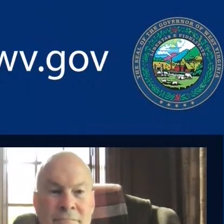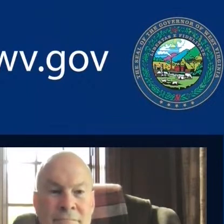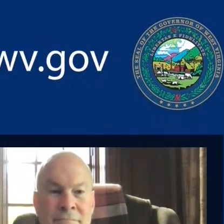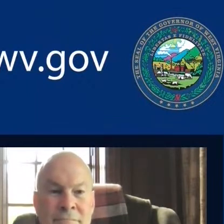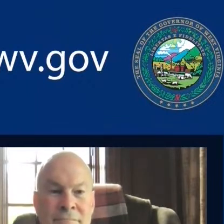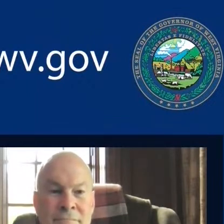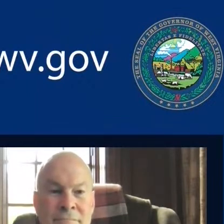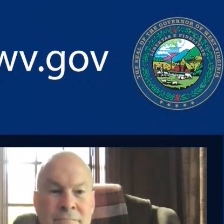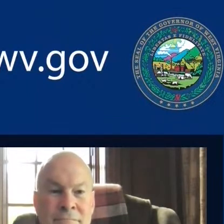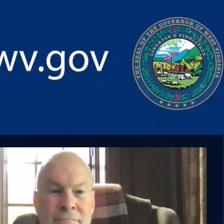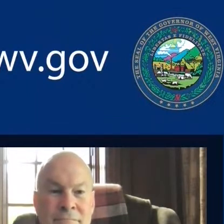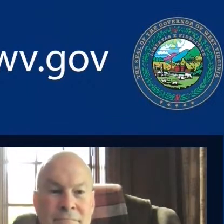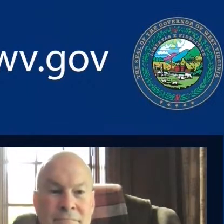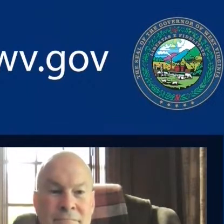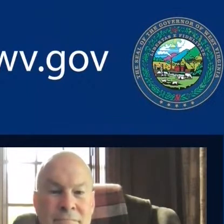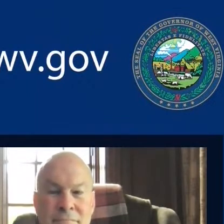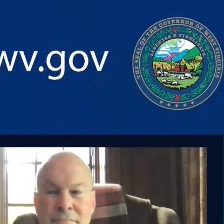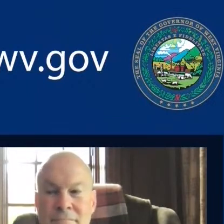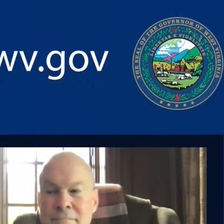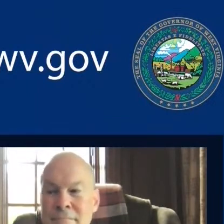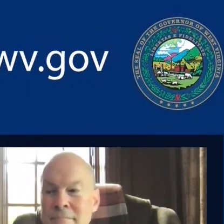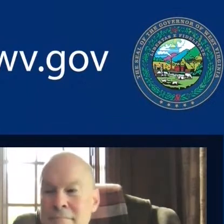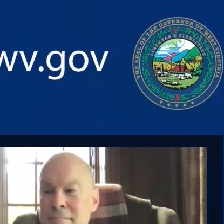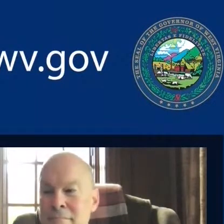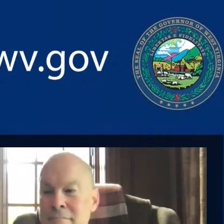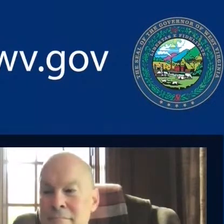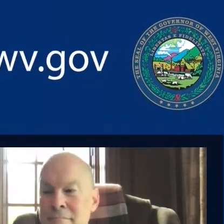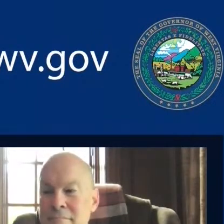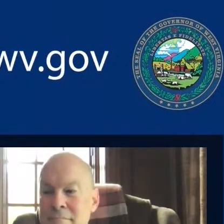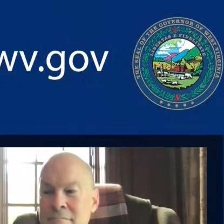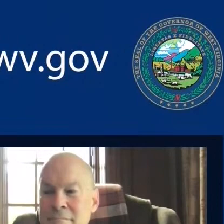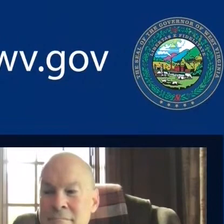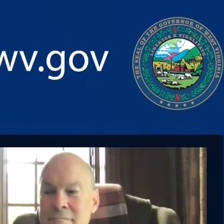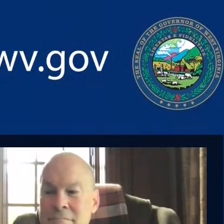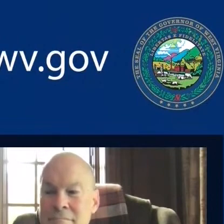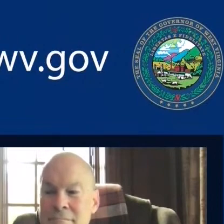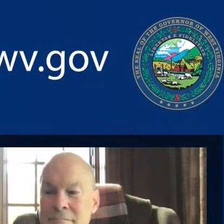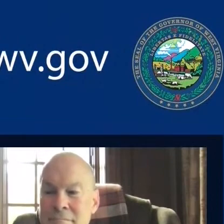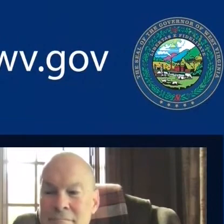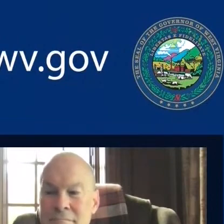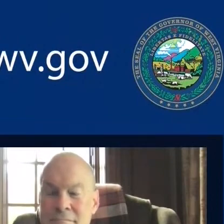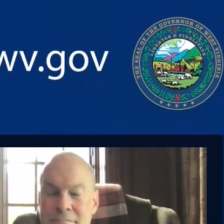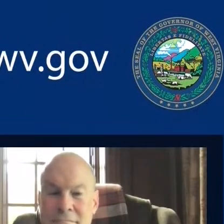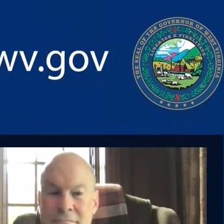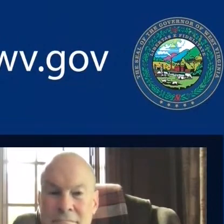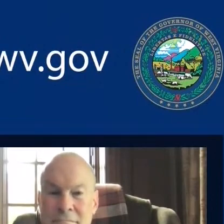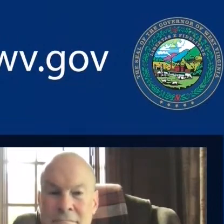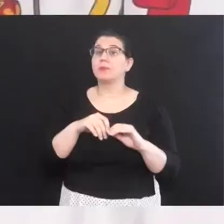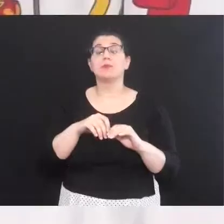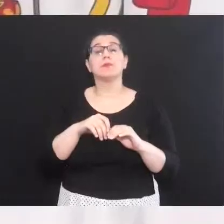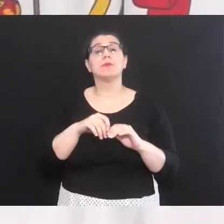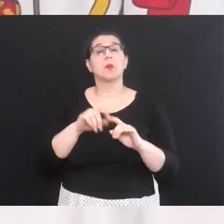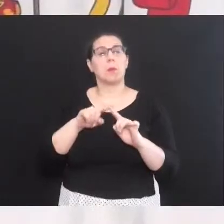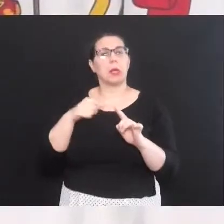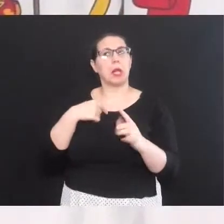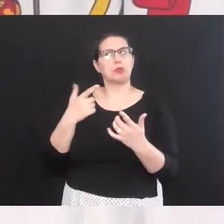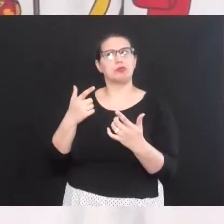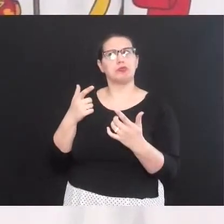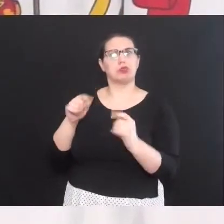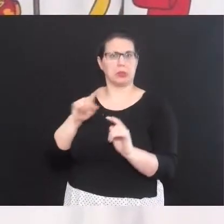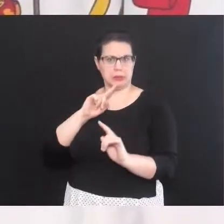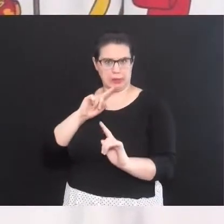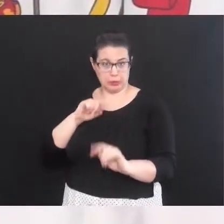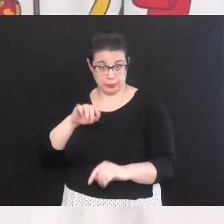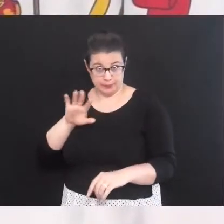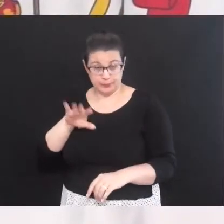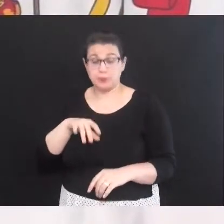June, I'm not sure I really completely understand your question, but let me make a stab at it.